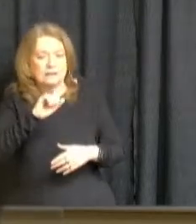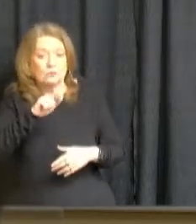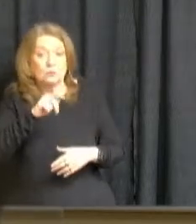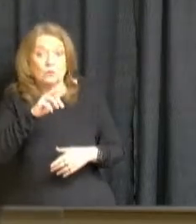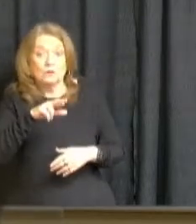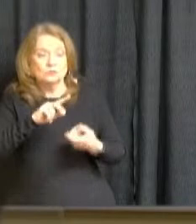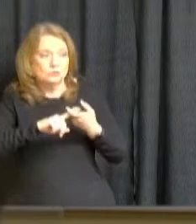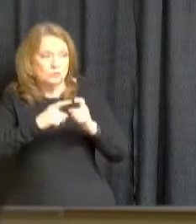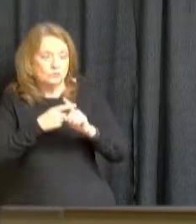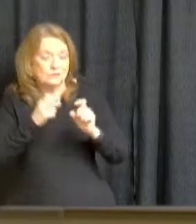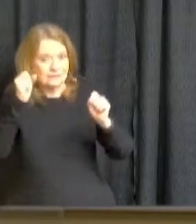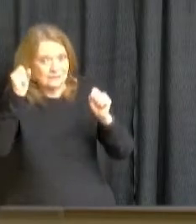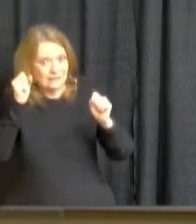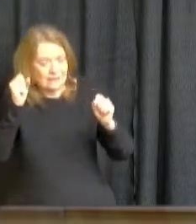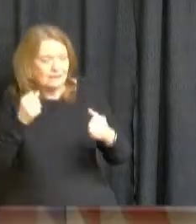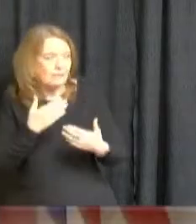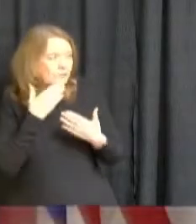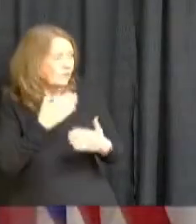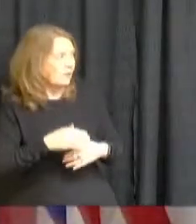and yay. Thanks.